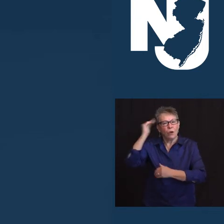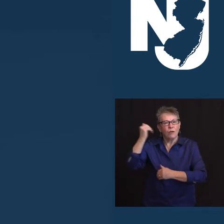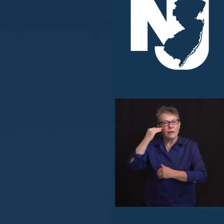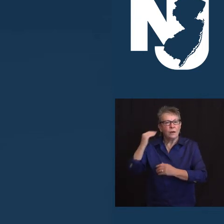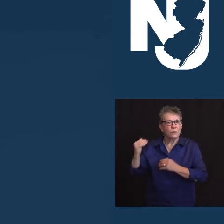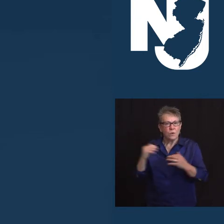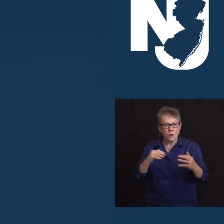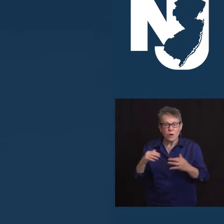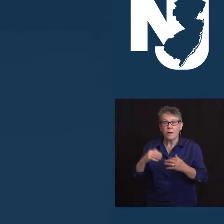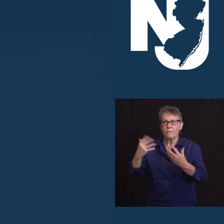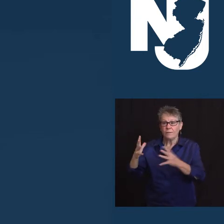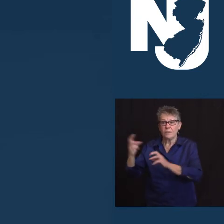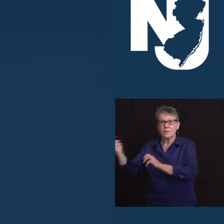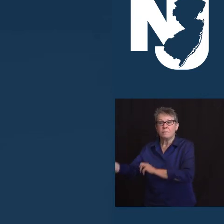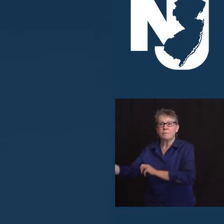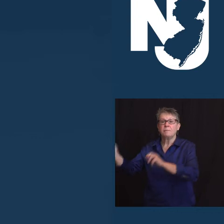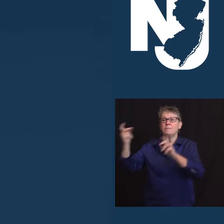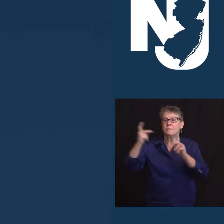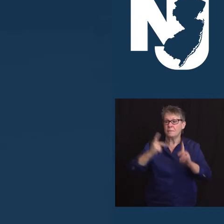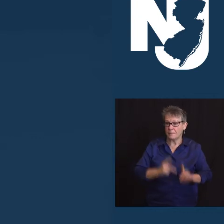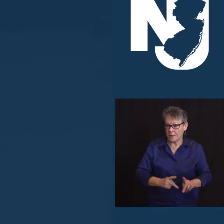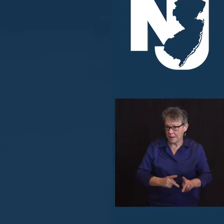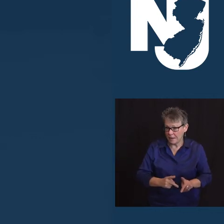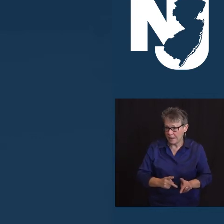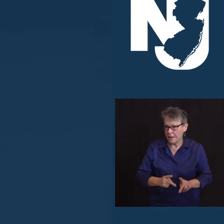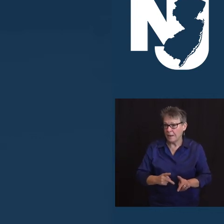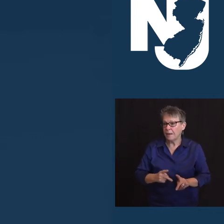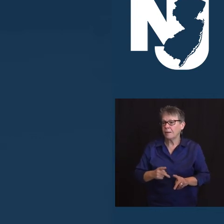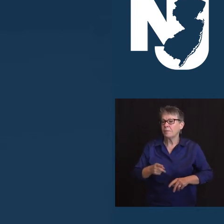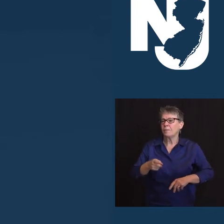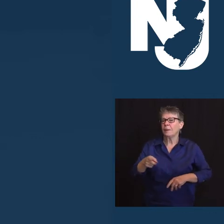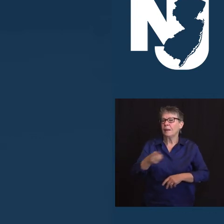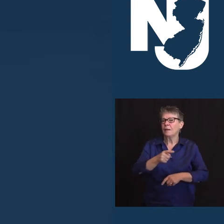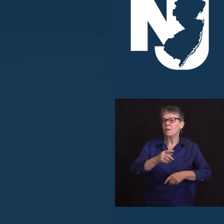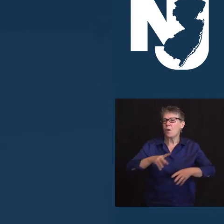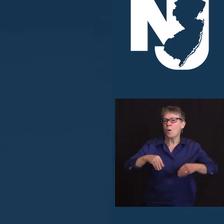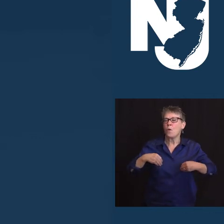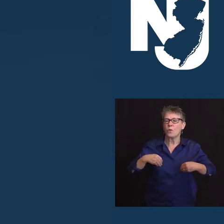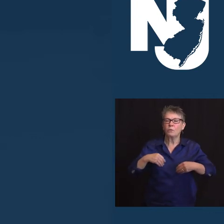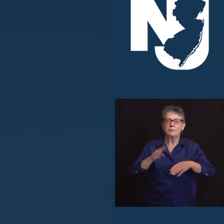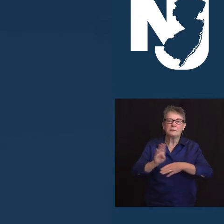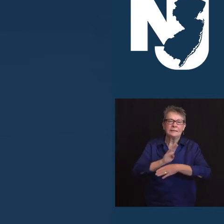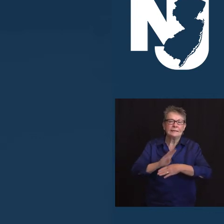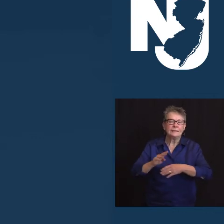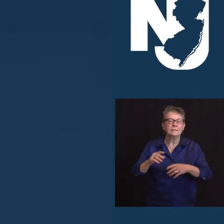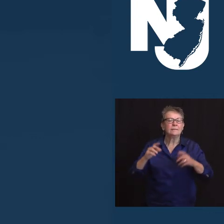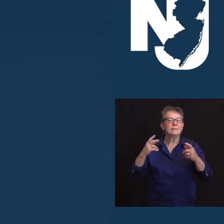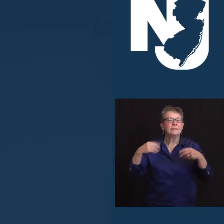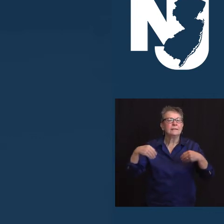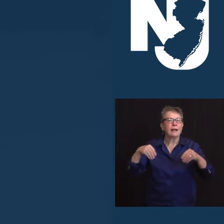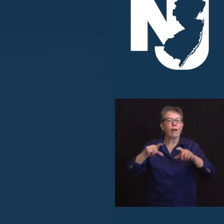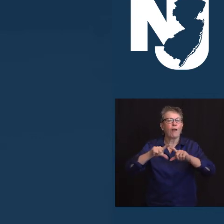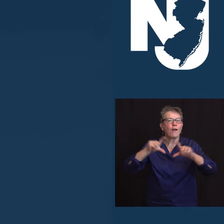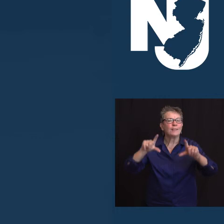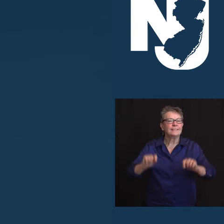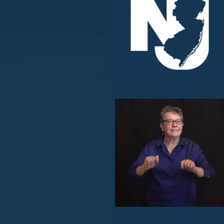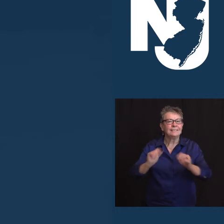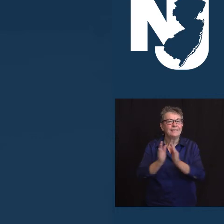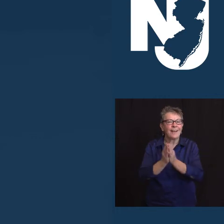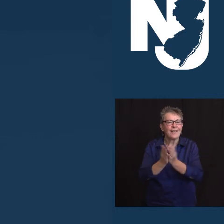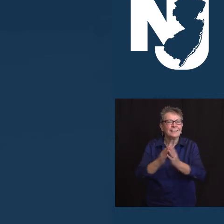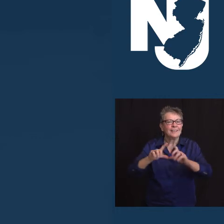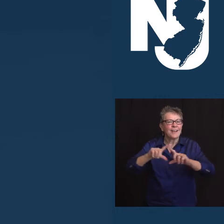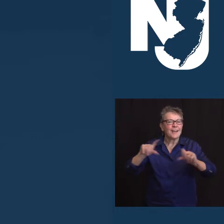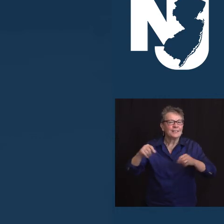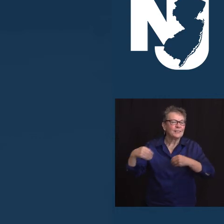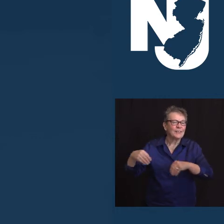his father and brother to open the greeting care and gift store Carter-Rama in Perth Amboy, which they would eventually